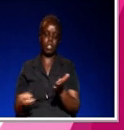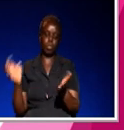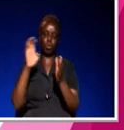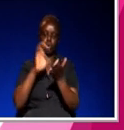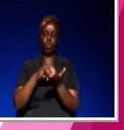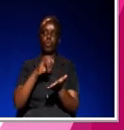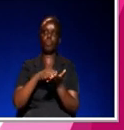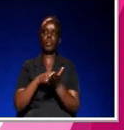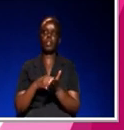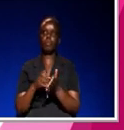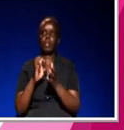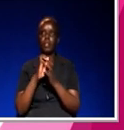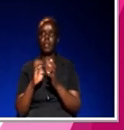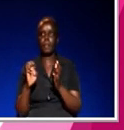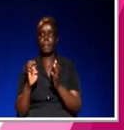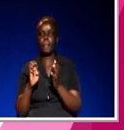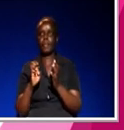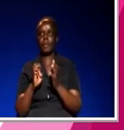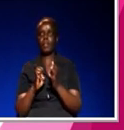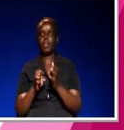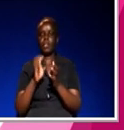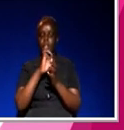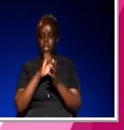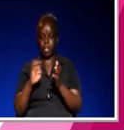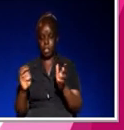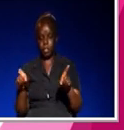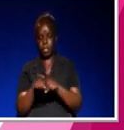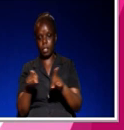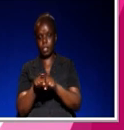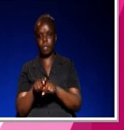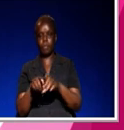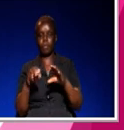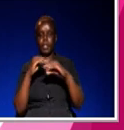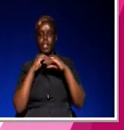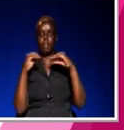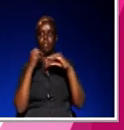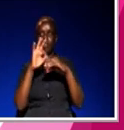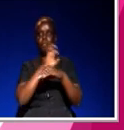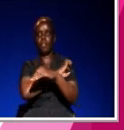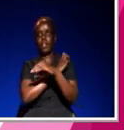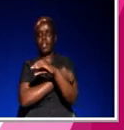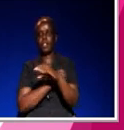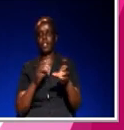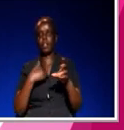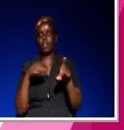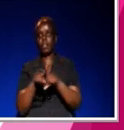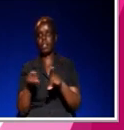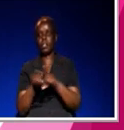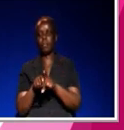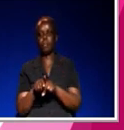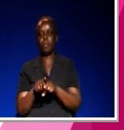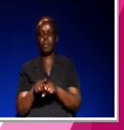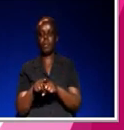electrons. And electrons in the same energy level have the same amount of